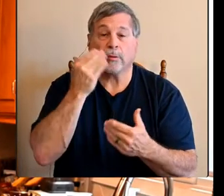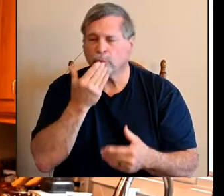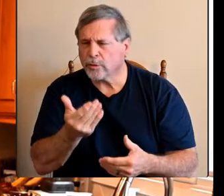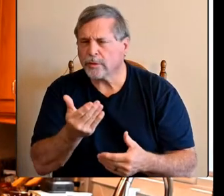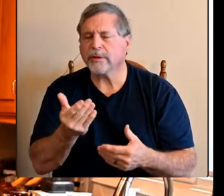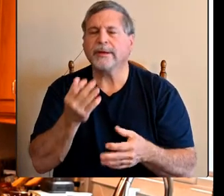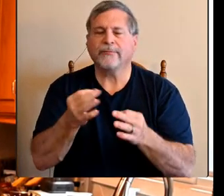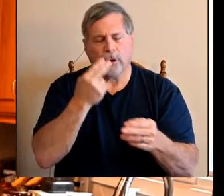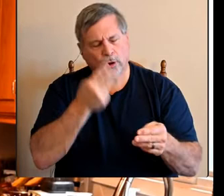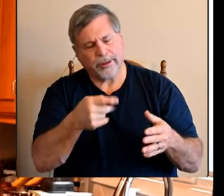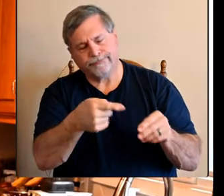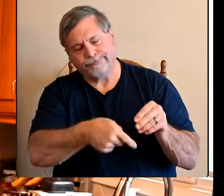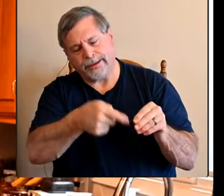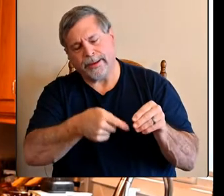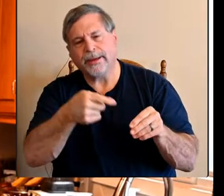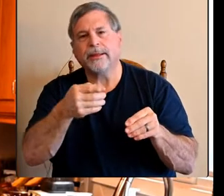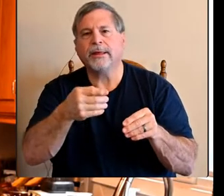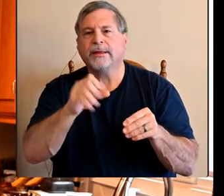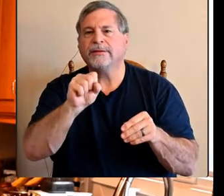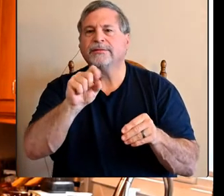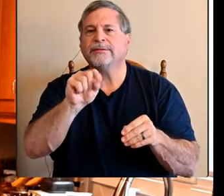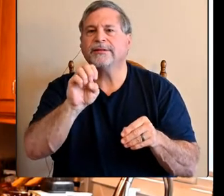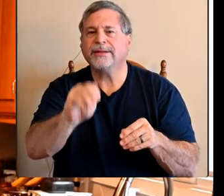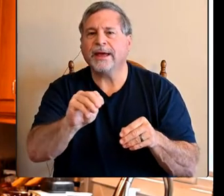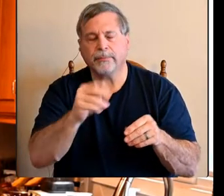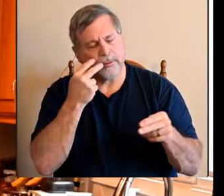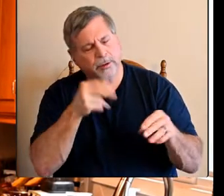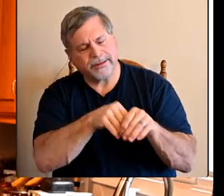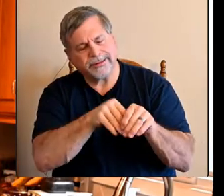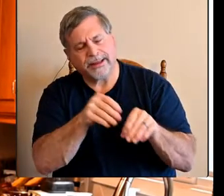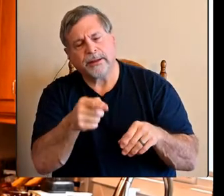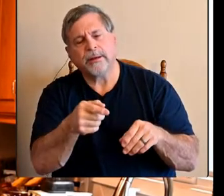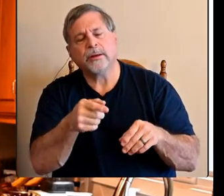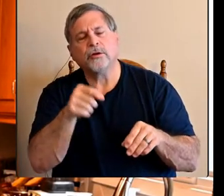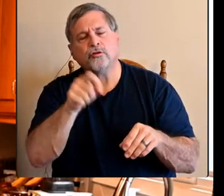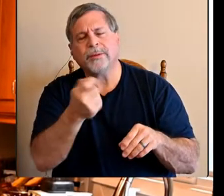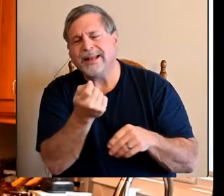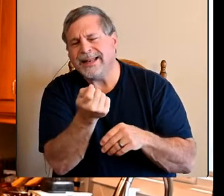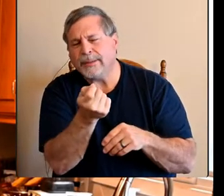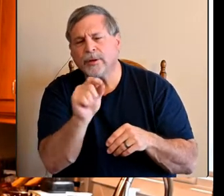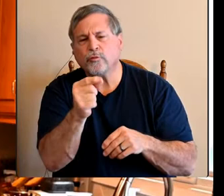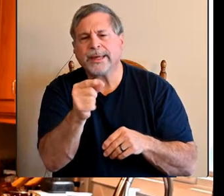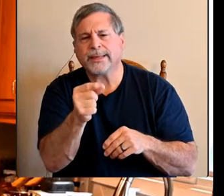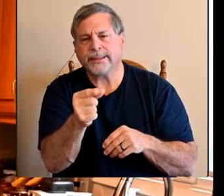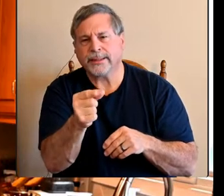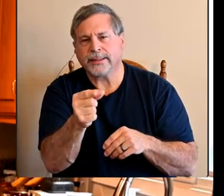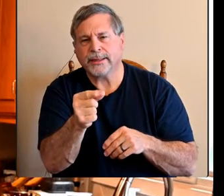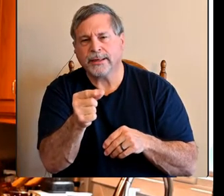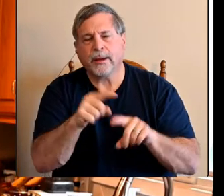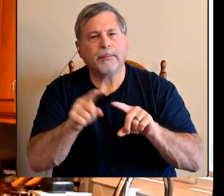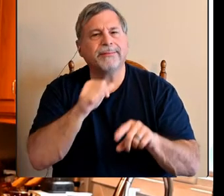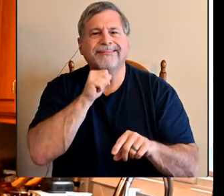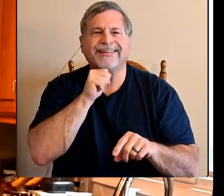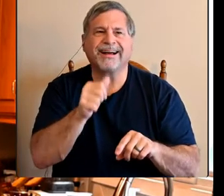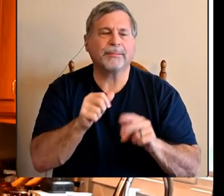if you take the end that the stem is on if you look inside this is actually going to be a little bit green but it's